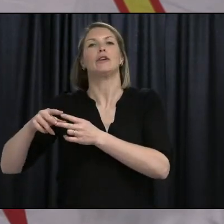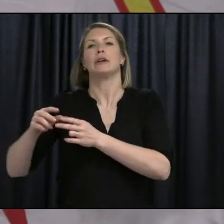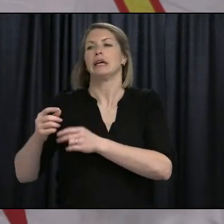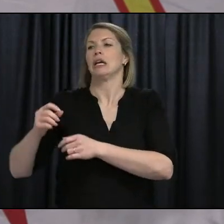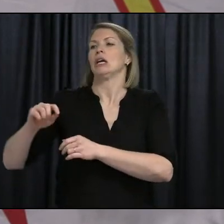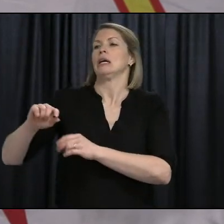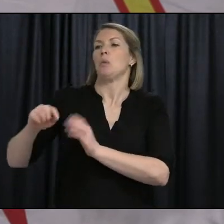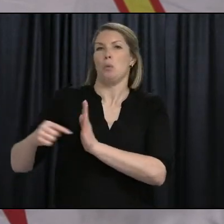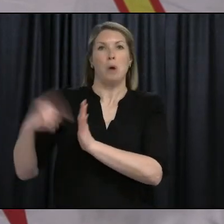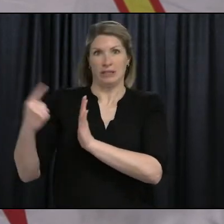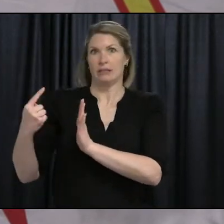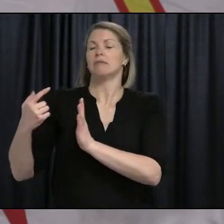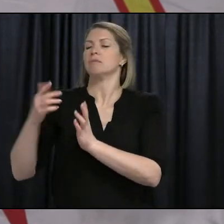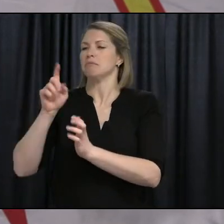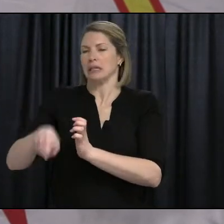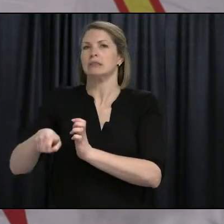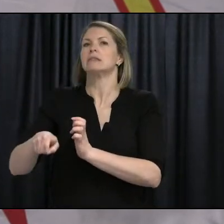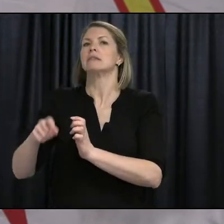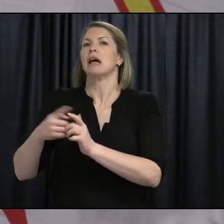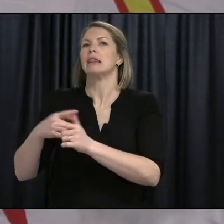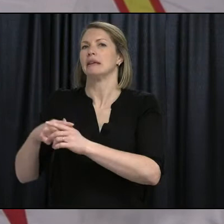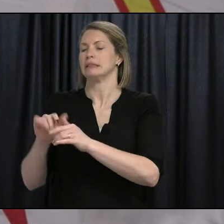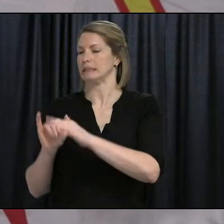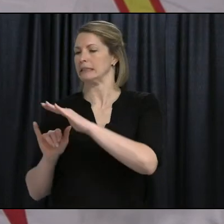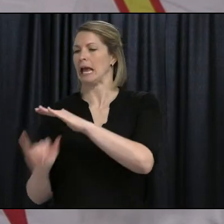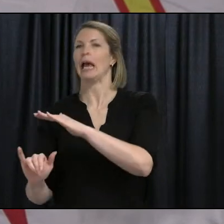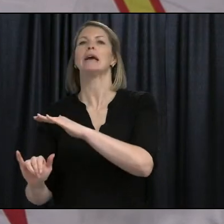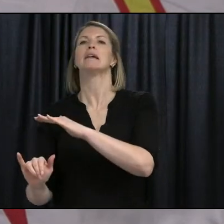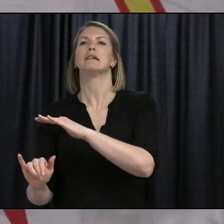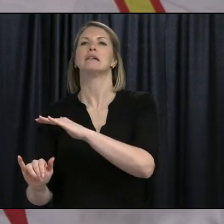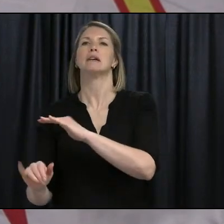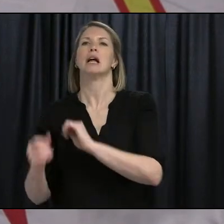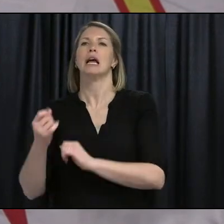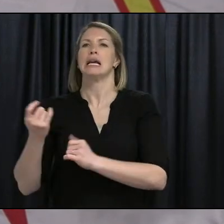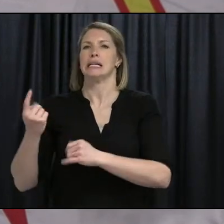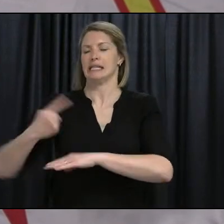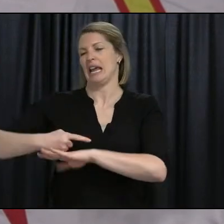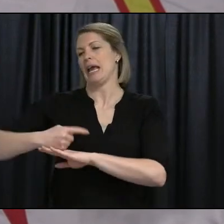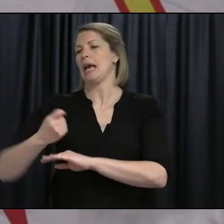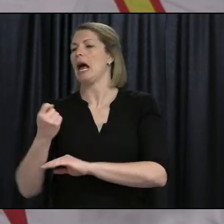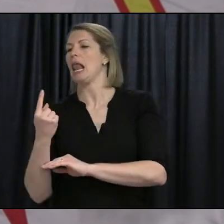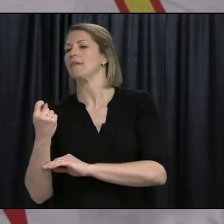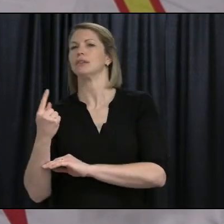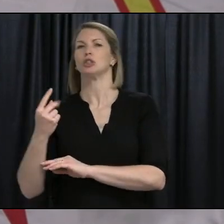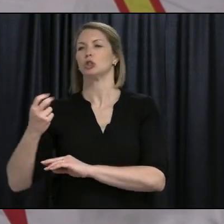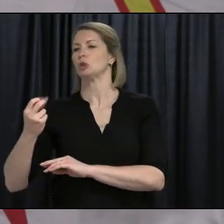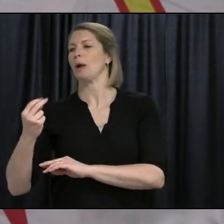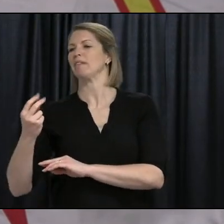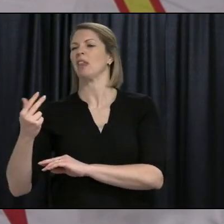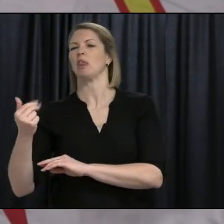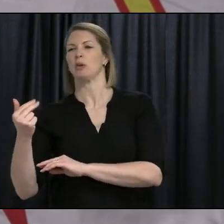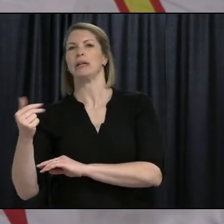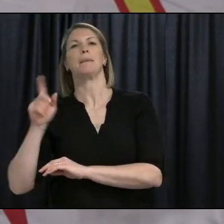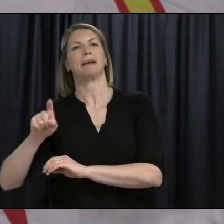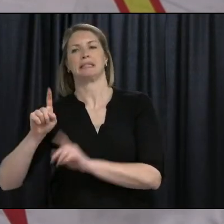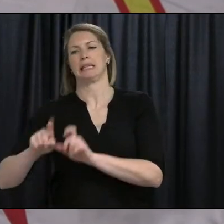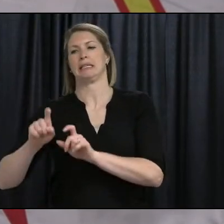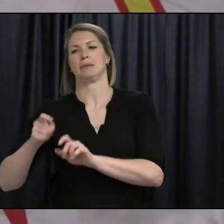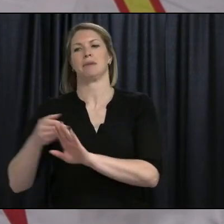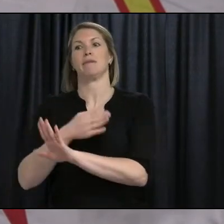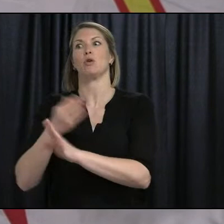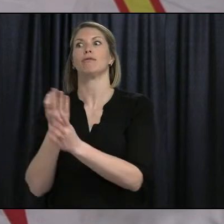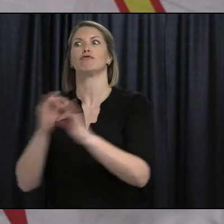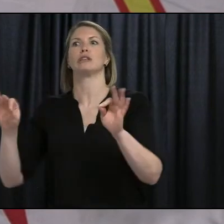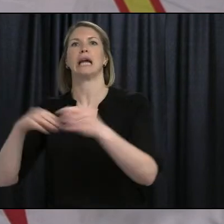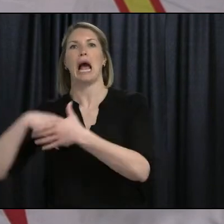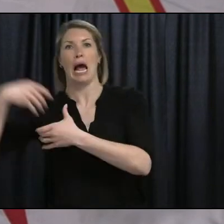self-isolating away from others means staying in a separate dwelling or a completely separate area of the home with a separate bedroom and